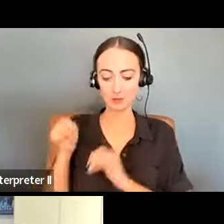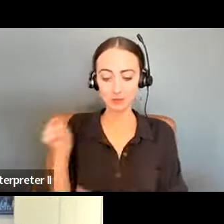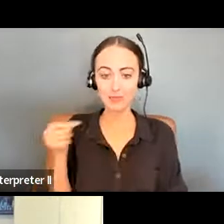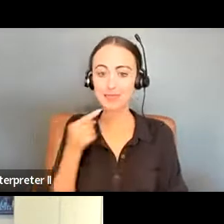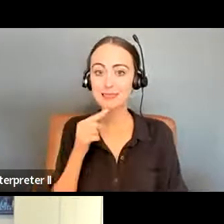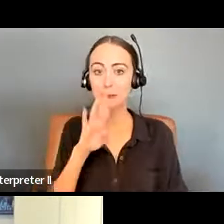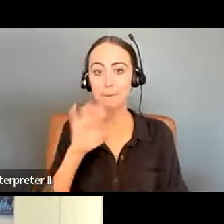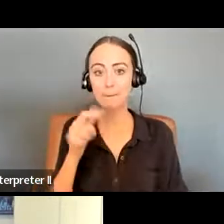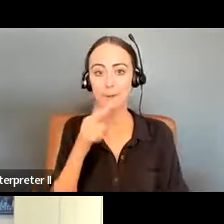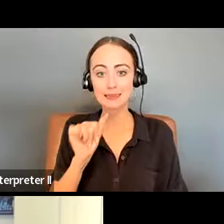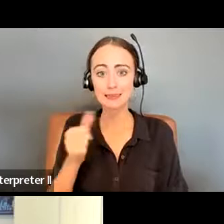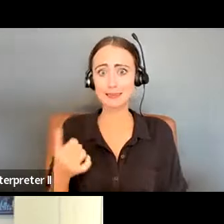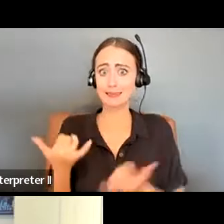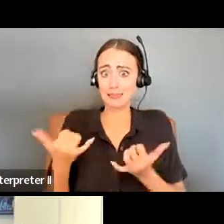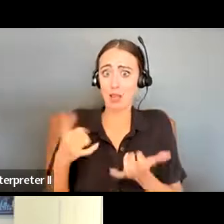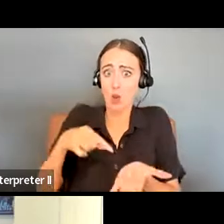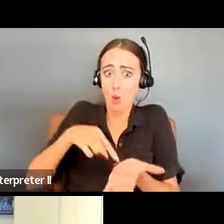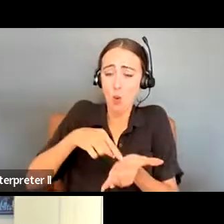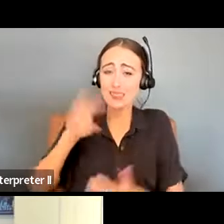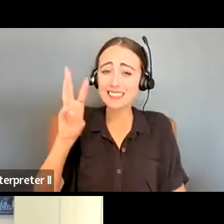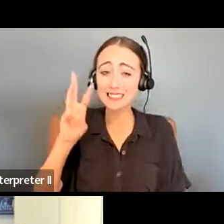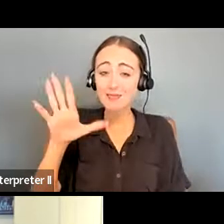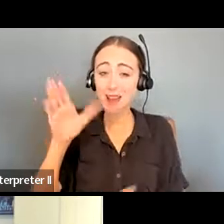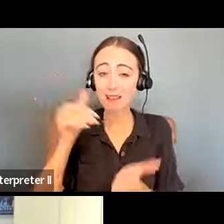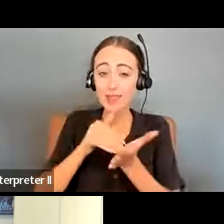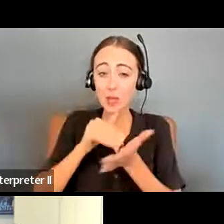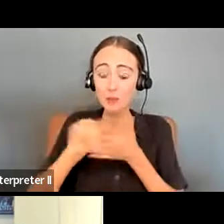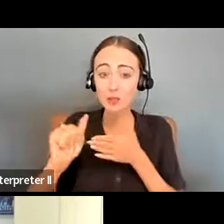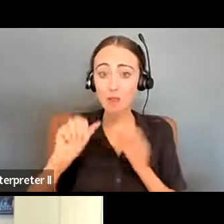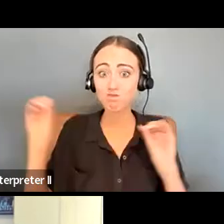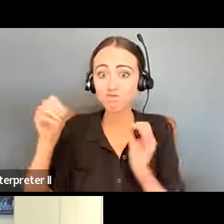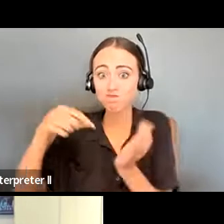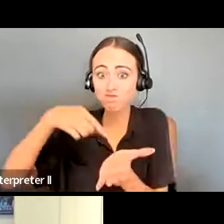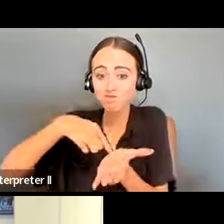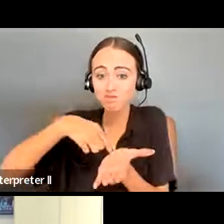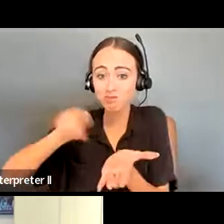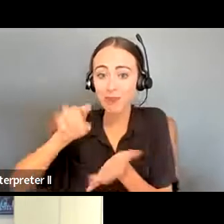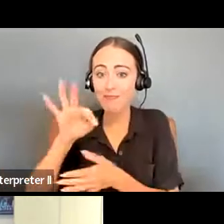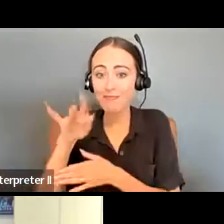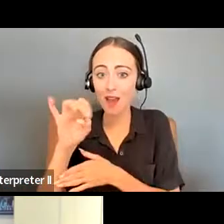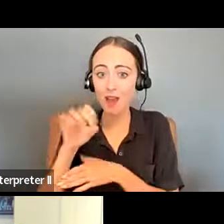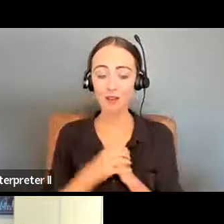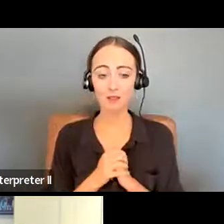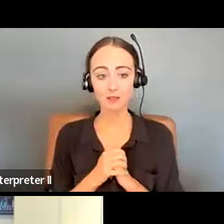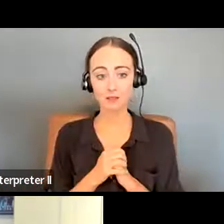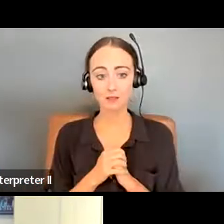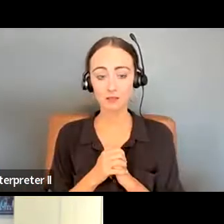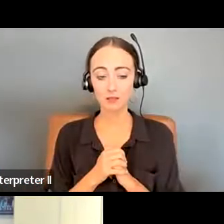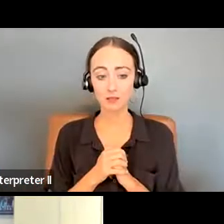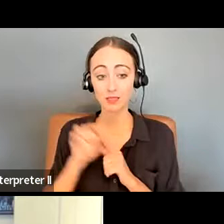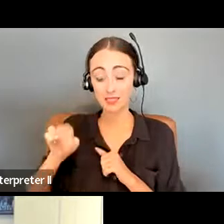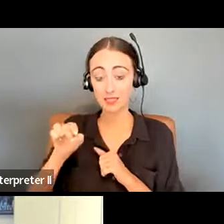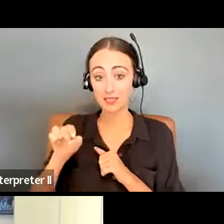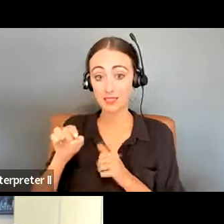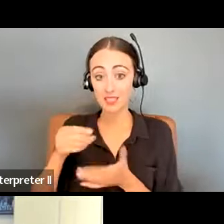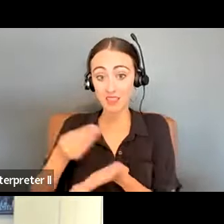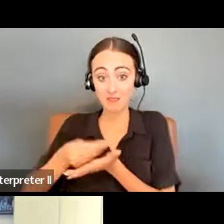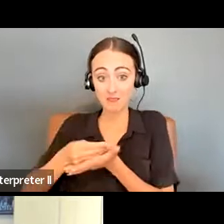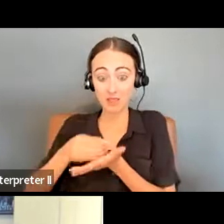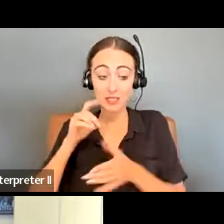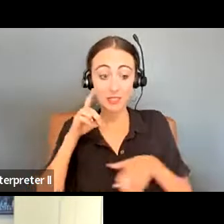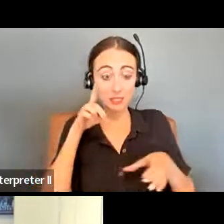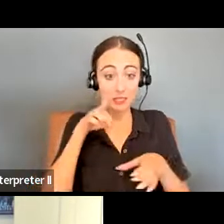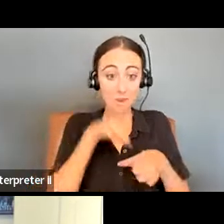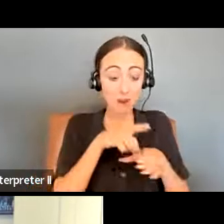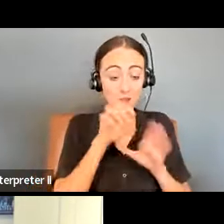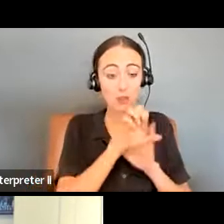is currently owed nearly $65,000 in unpaid fines. If these funds are deposited into the Ethics Fund